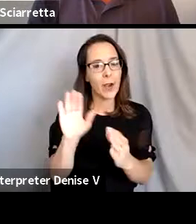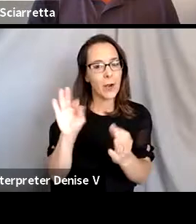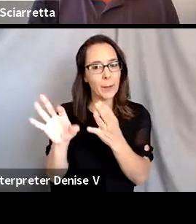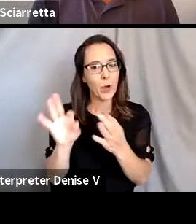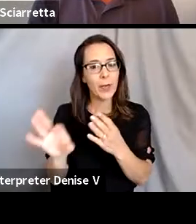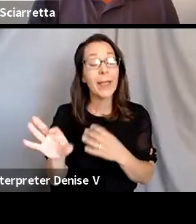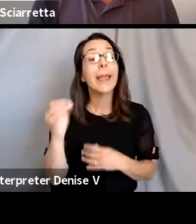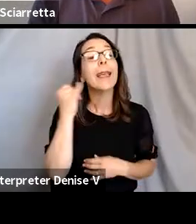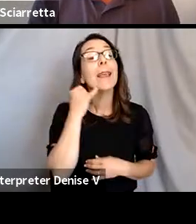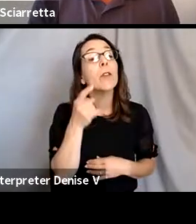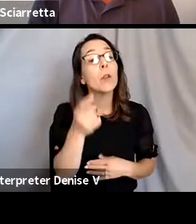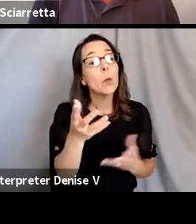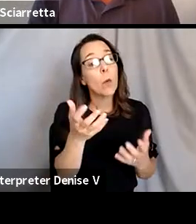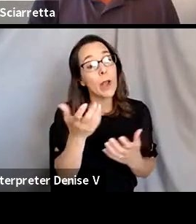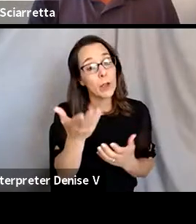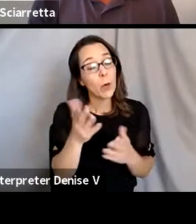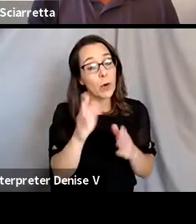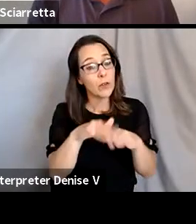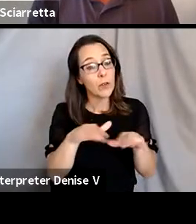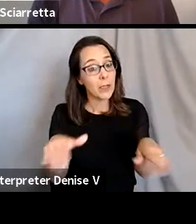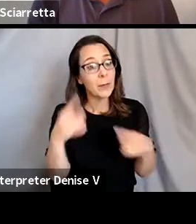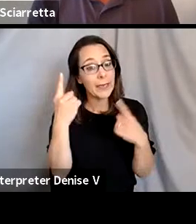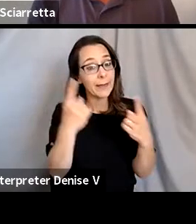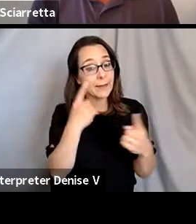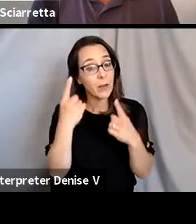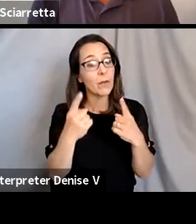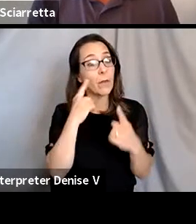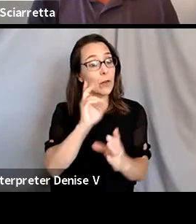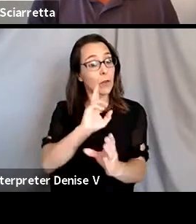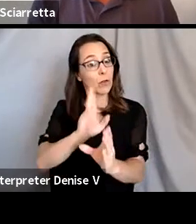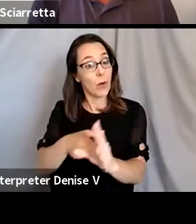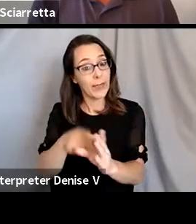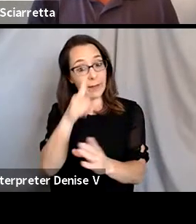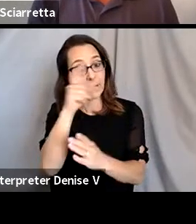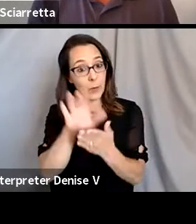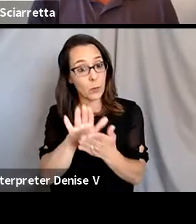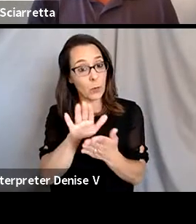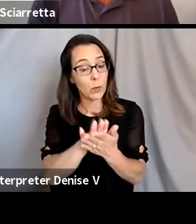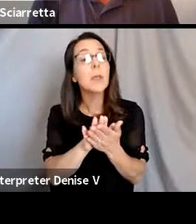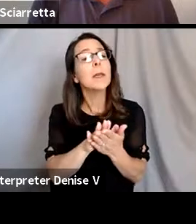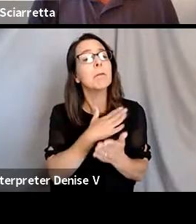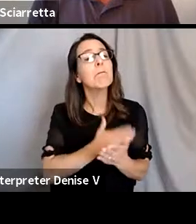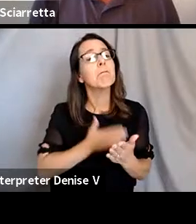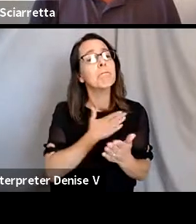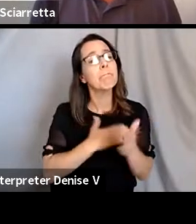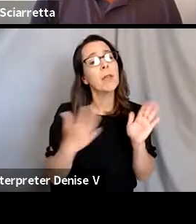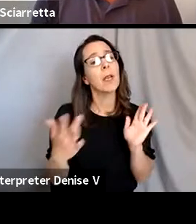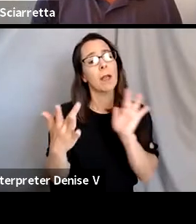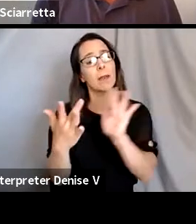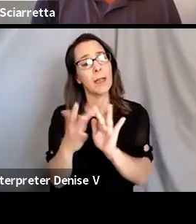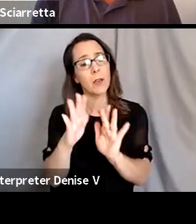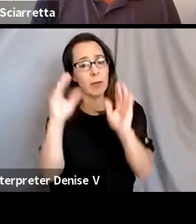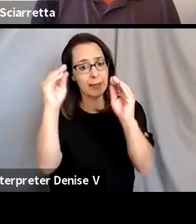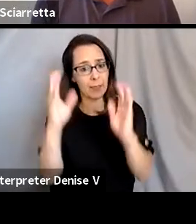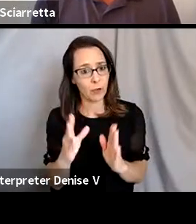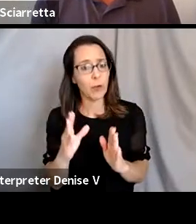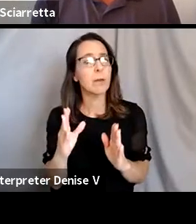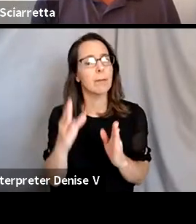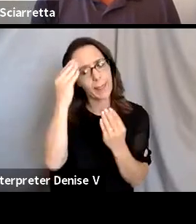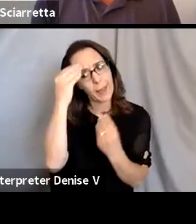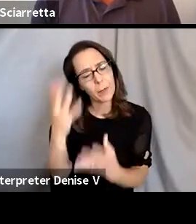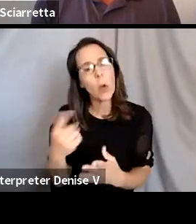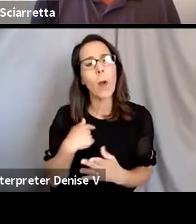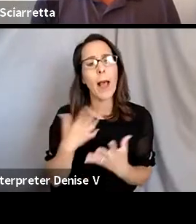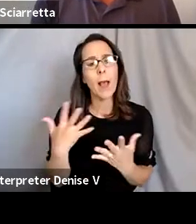to be considered, please reach out to your teachers and let them know that you'd like your child to be considered for the